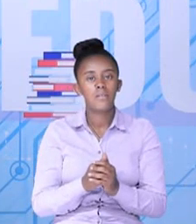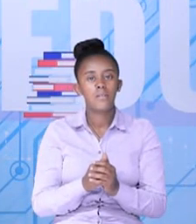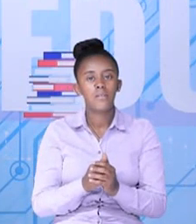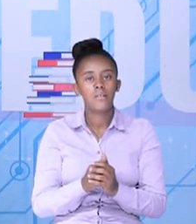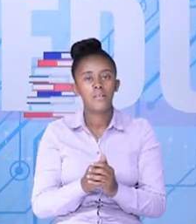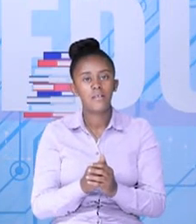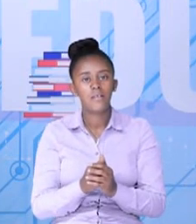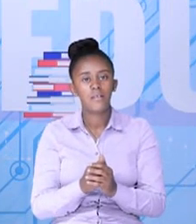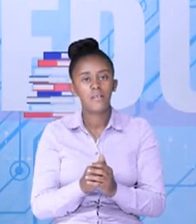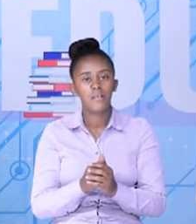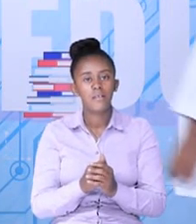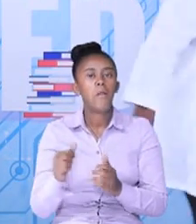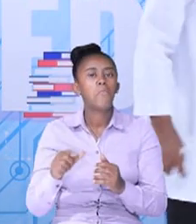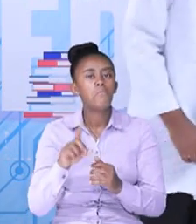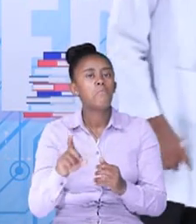terms of,